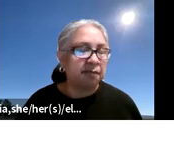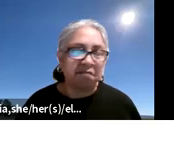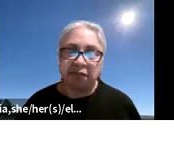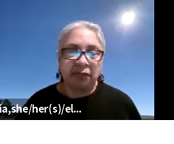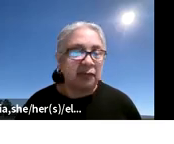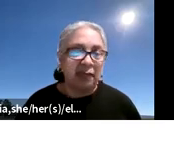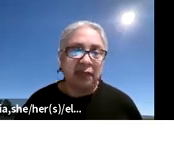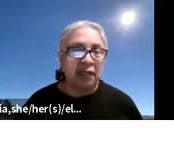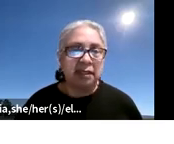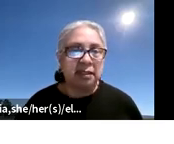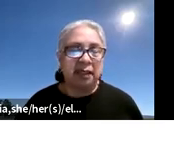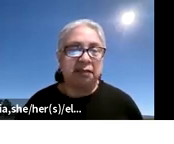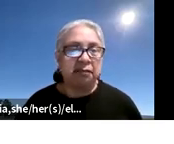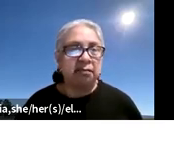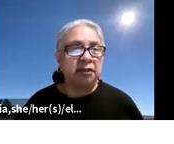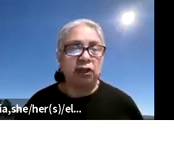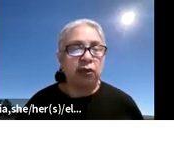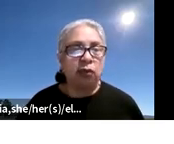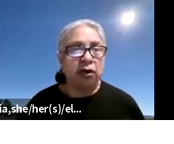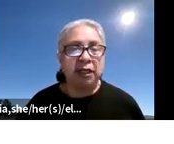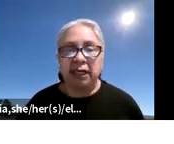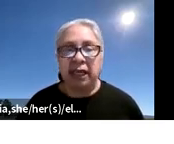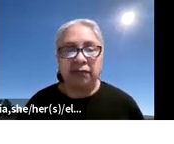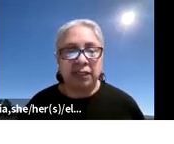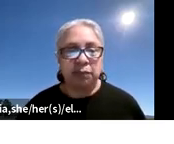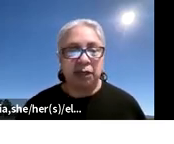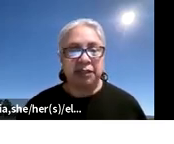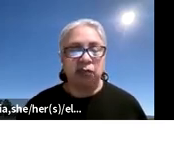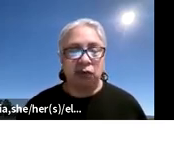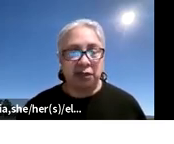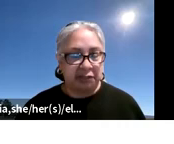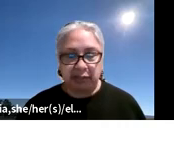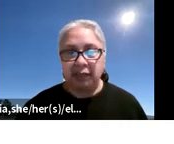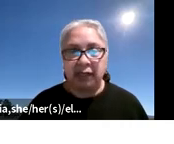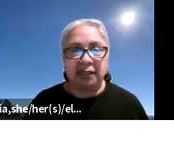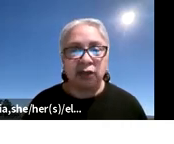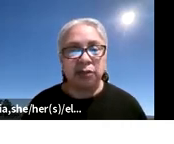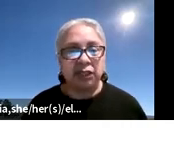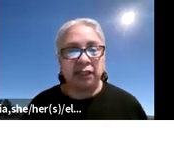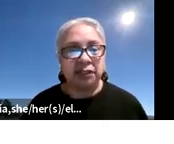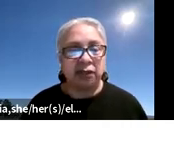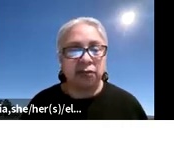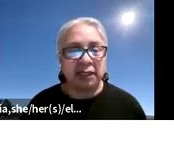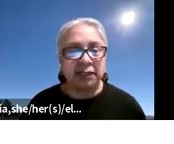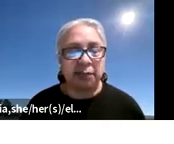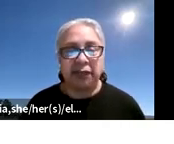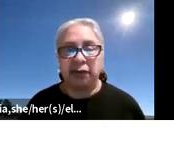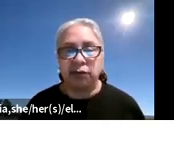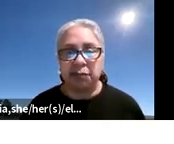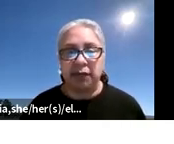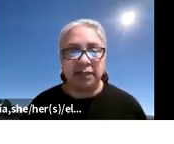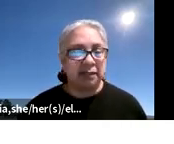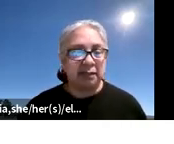them. It's so rewarding. I can't even express it in words. And so Michelle is going to read us some of